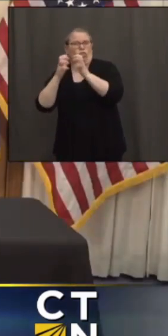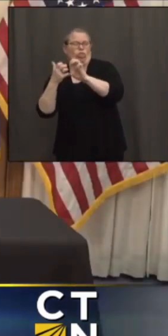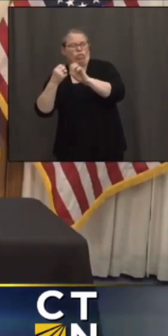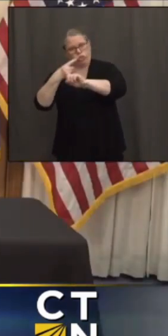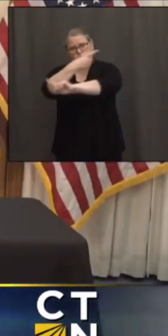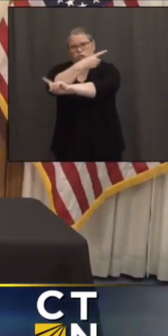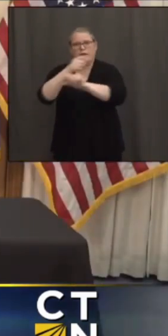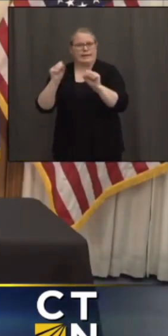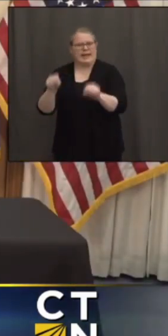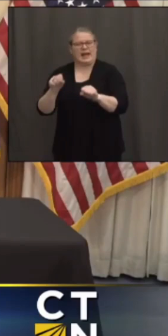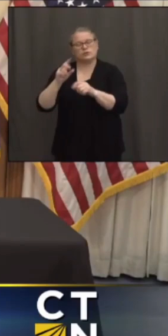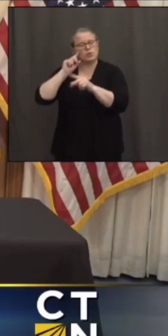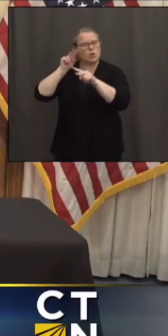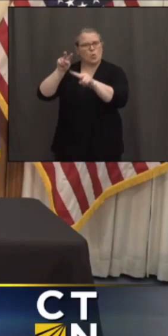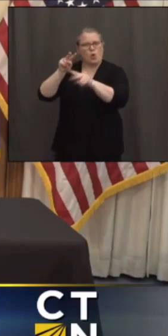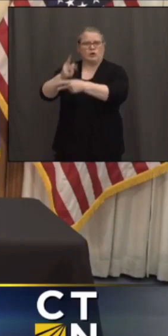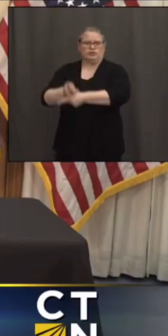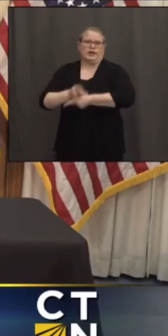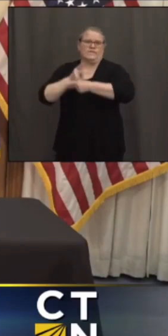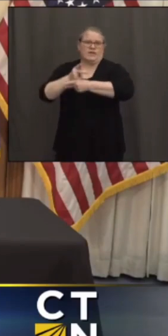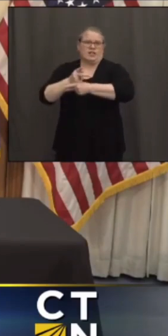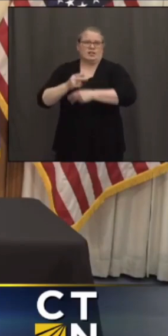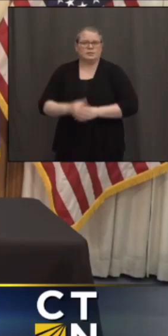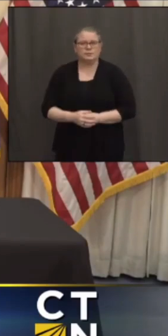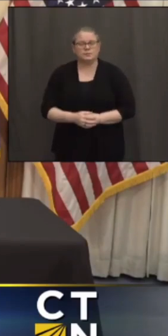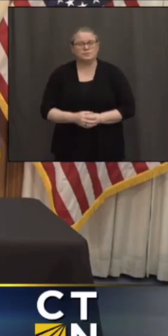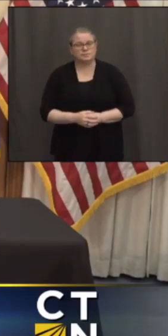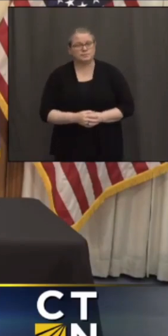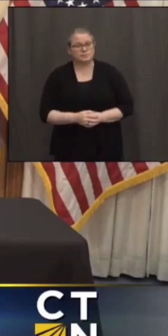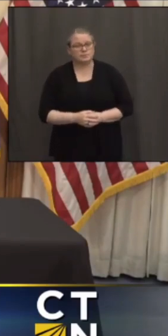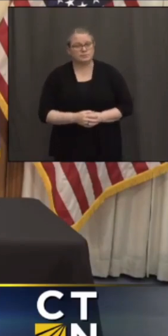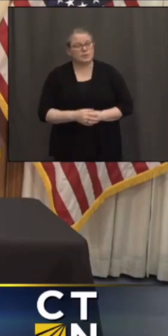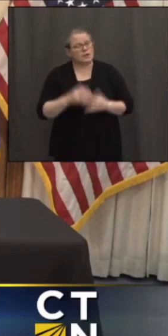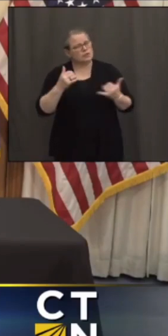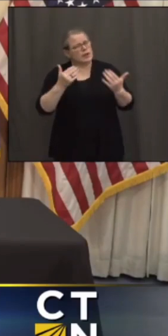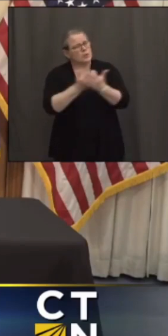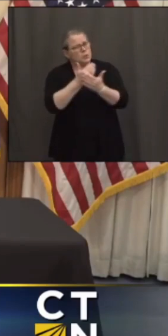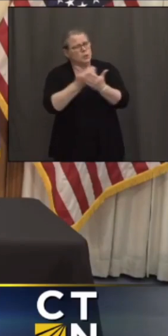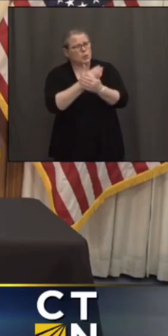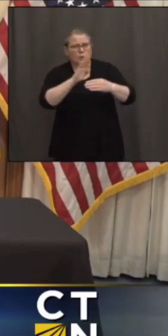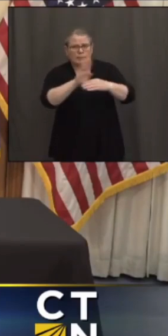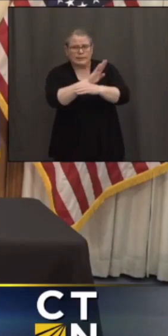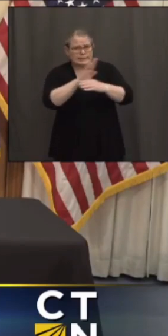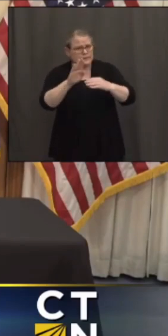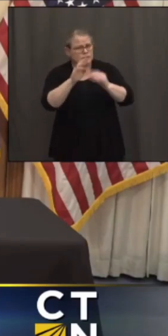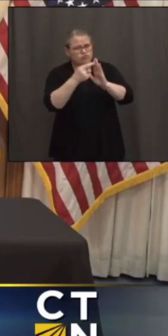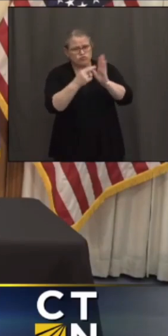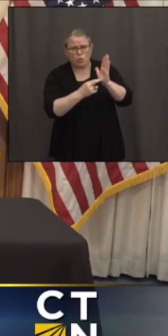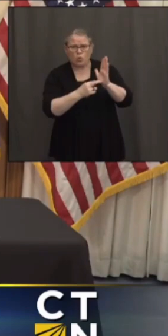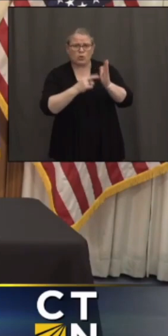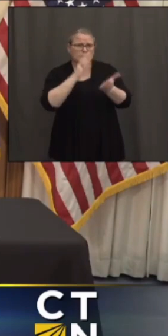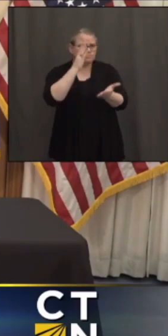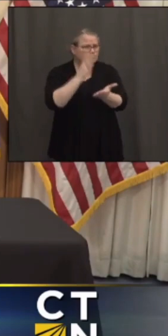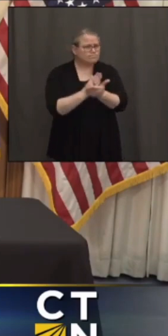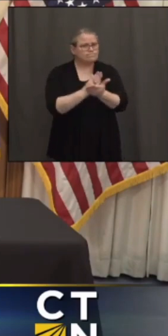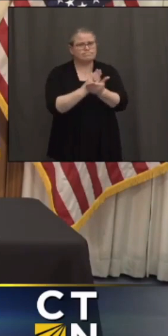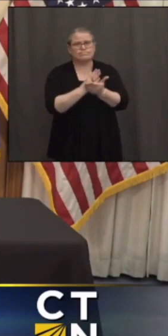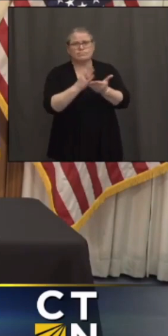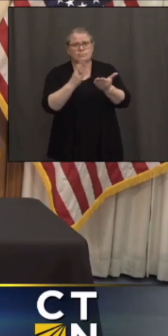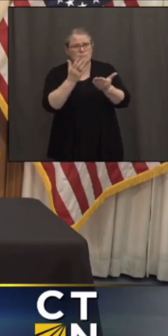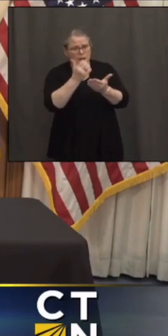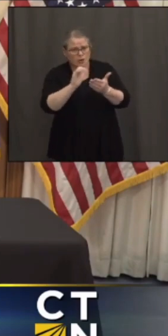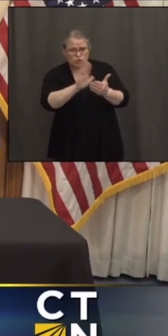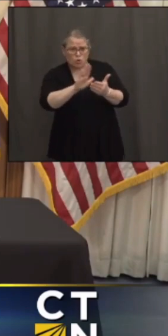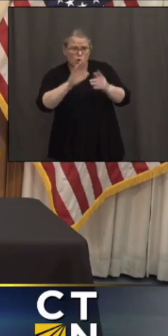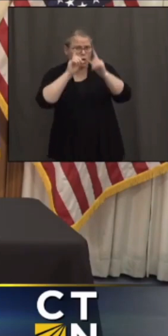have specific goals with this latest set of business restrictions being lifted? And is there any portions of it